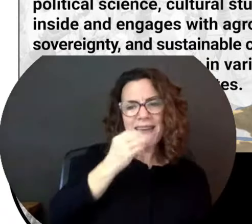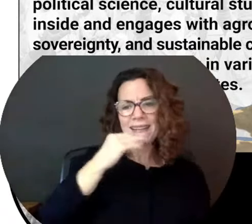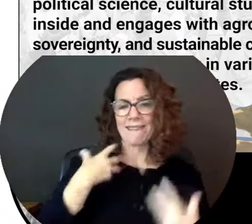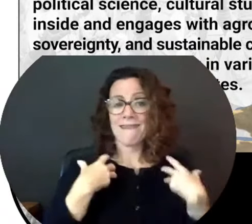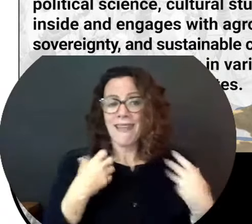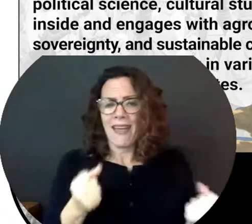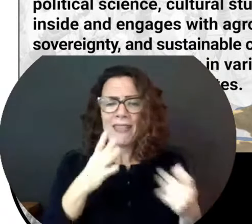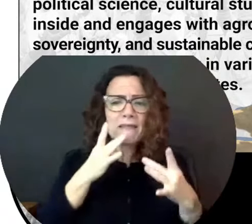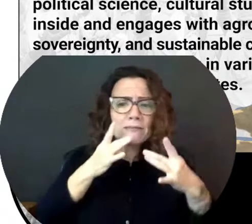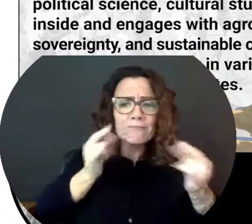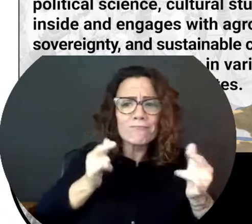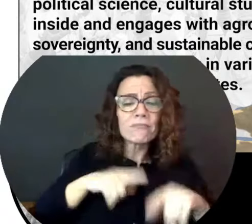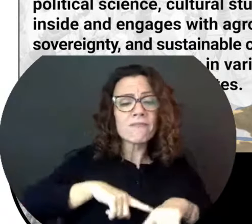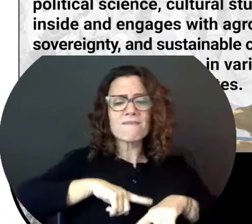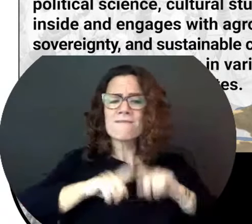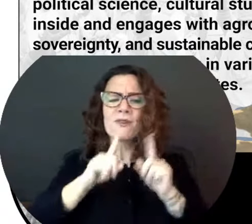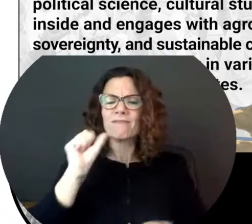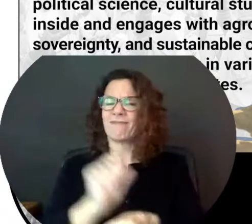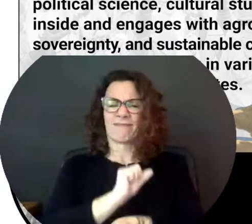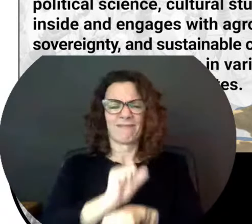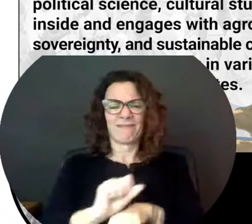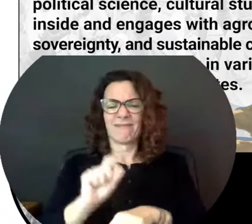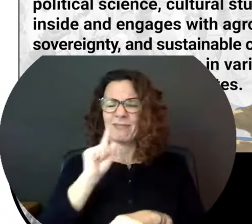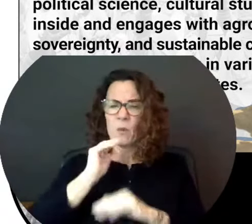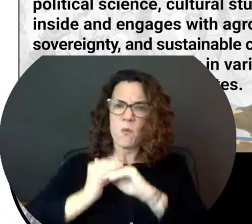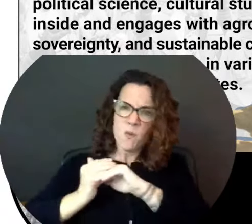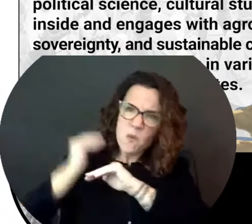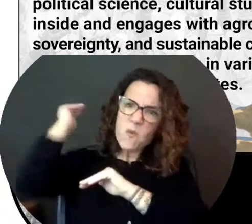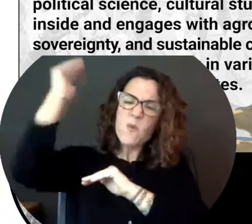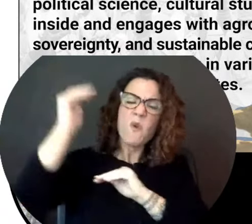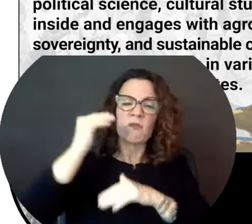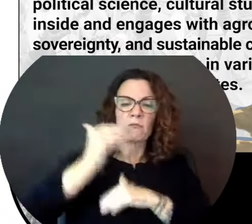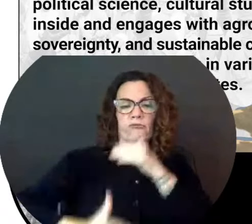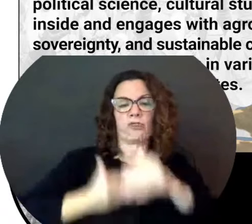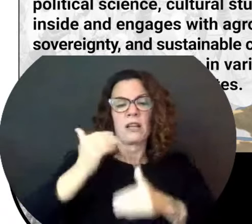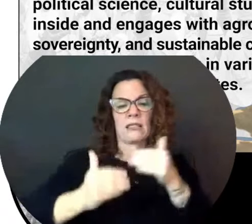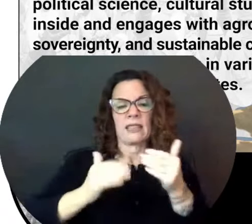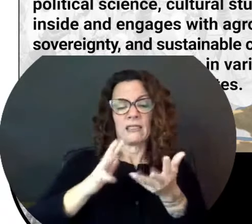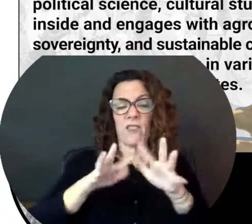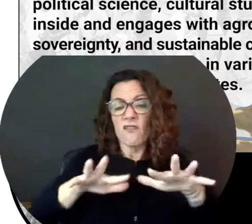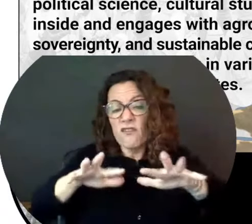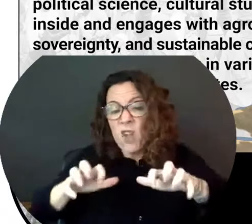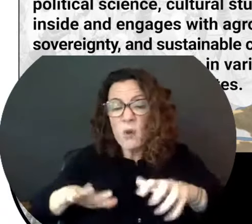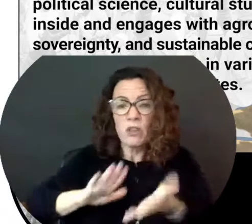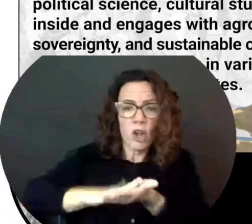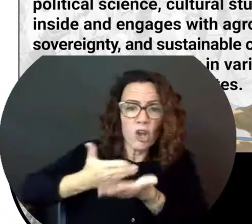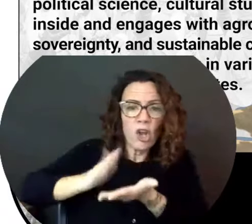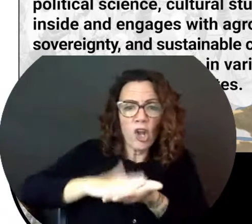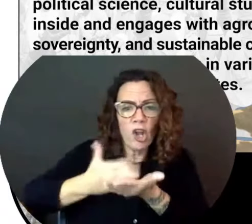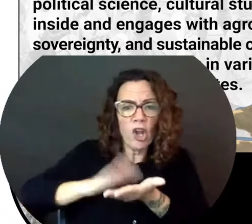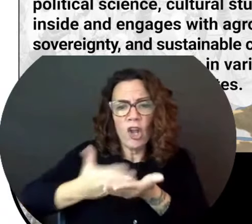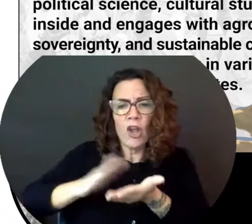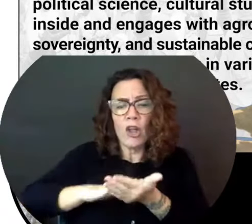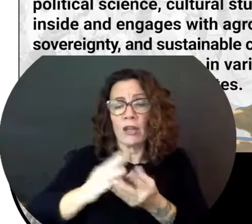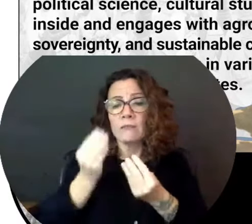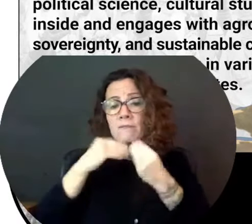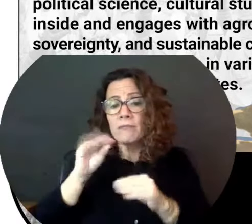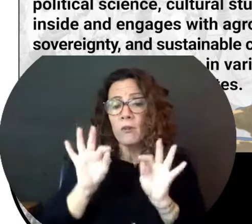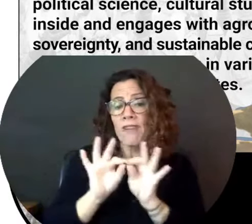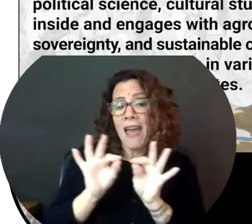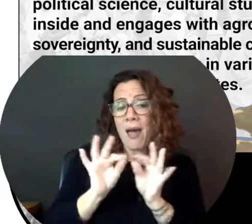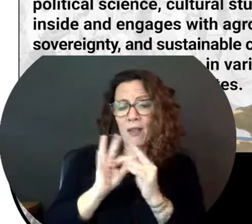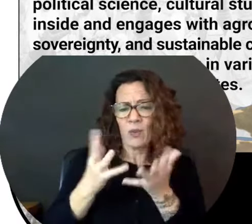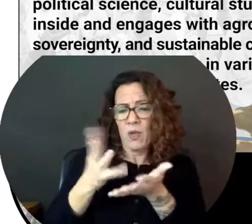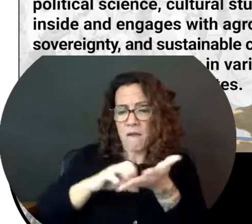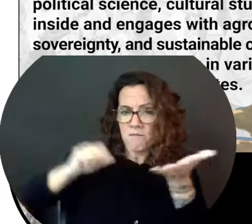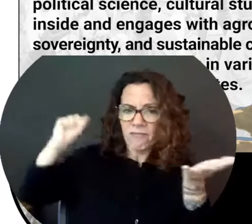overprocessed, frozen, overcooked, and then all the nutrients are being cooked out of it. So by the time we get it, it's just